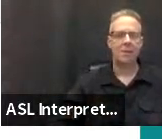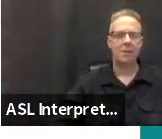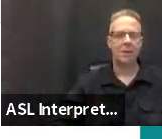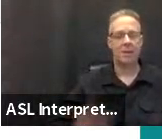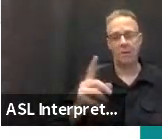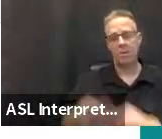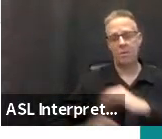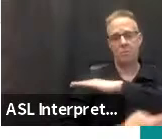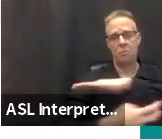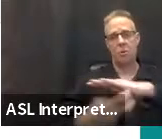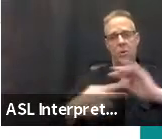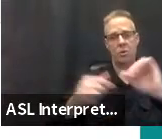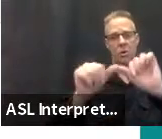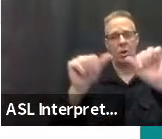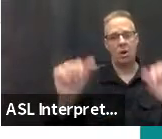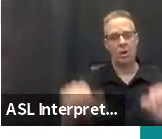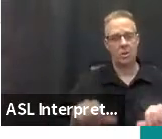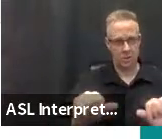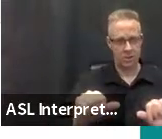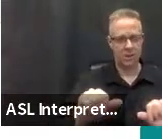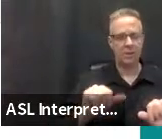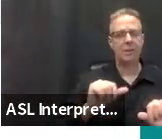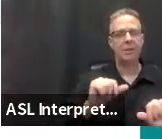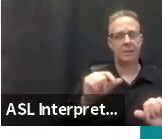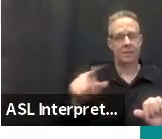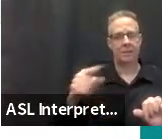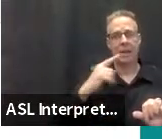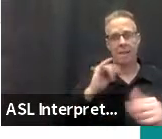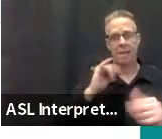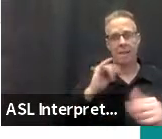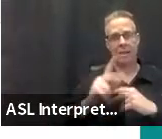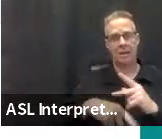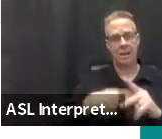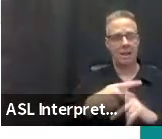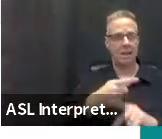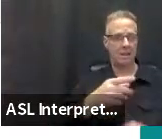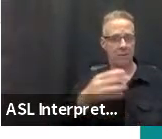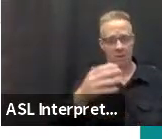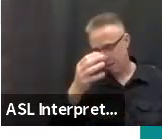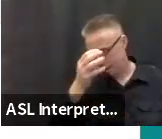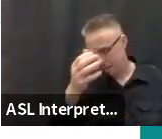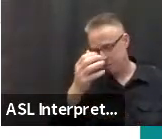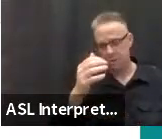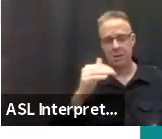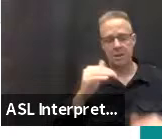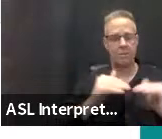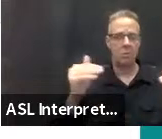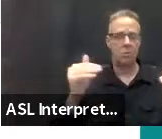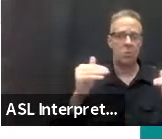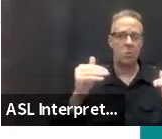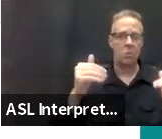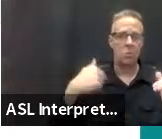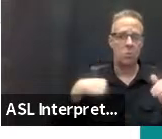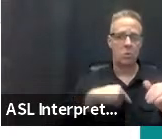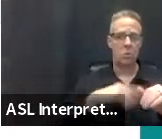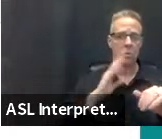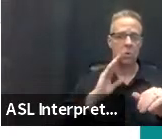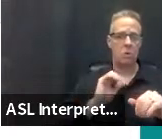architect puts it really well. At this level, at this concept level, we can, we